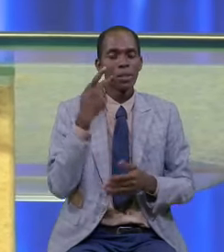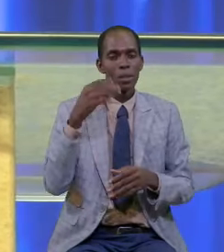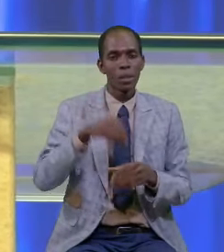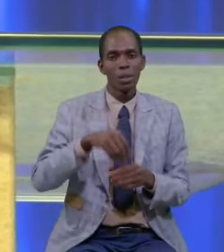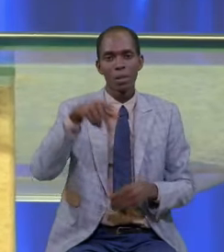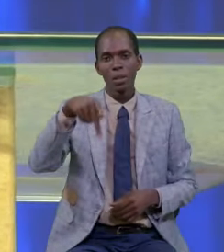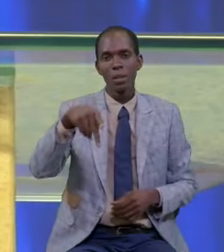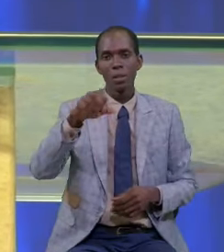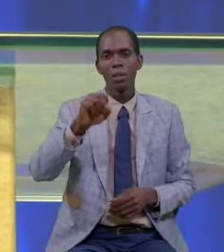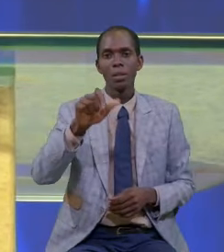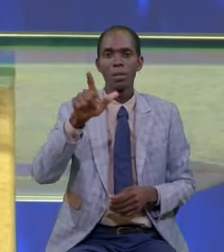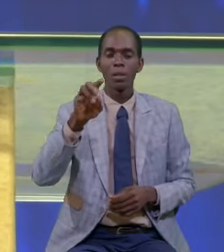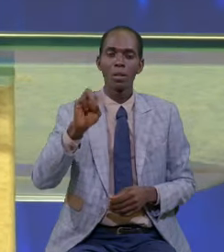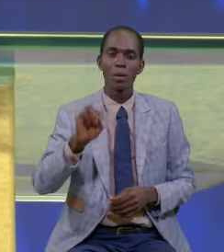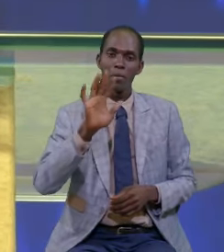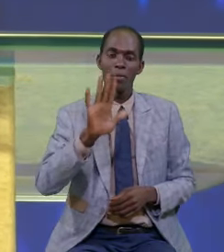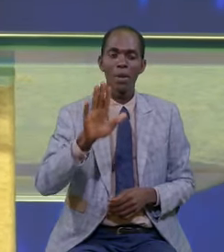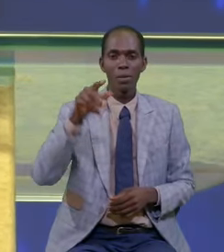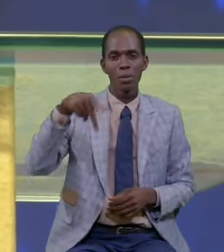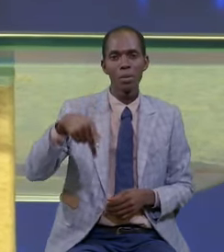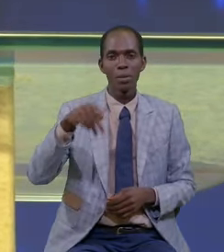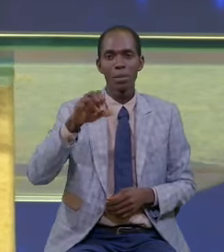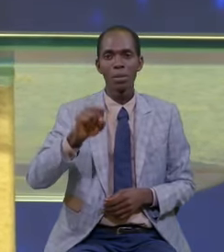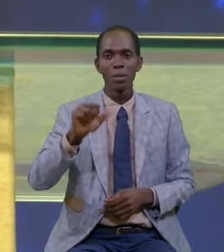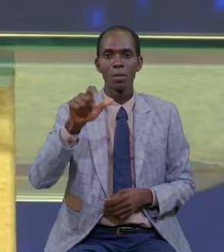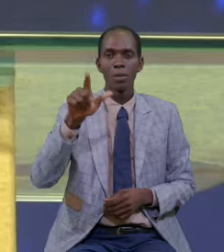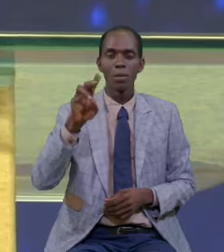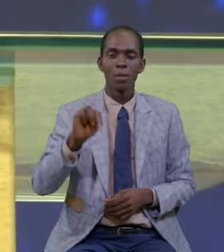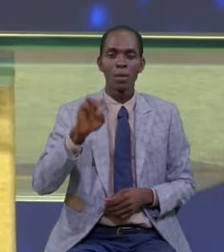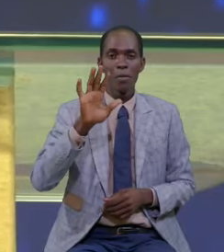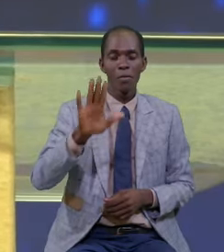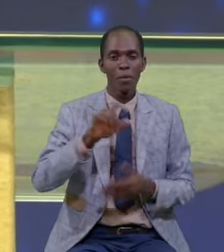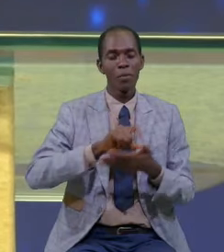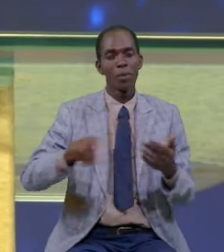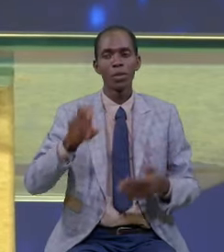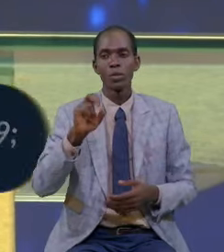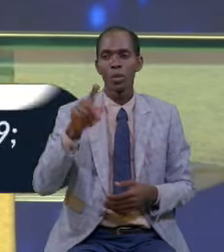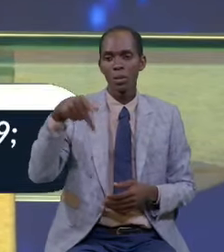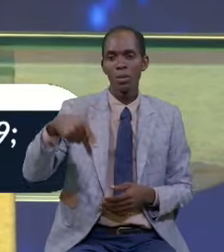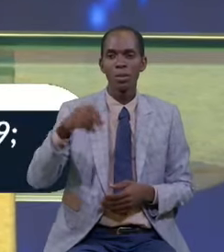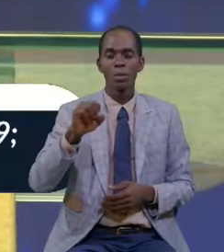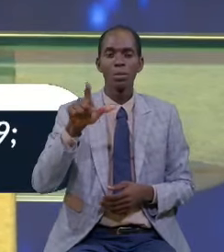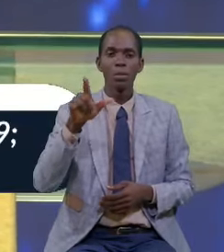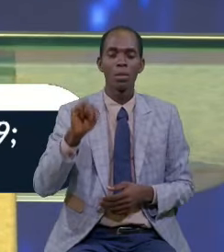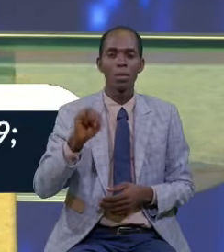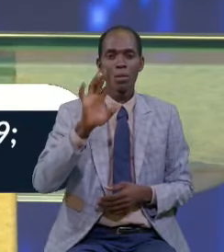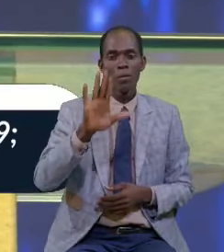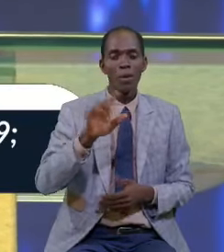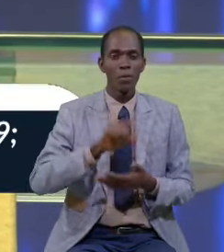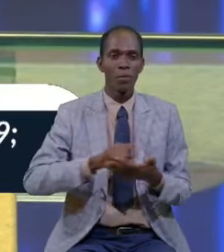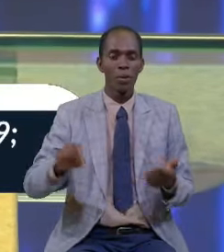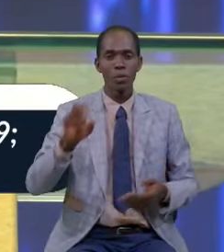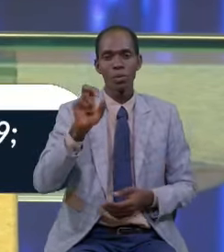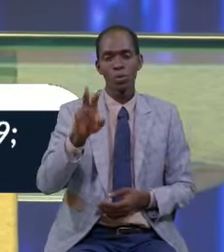Look at Psalm 5. I'm looking at Psalm 5. I was looking at verse 12. Psalm 5. I was looking at